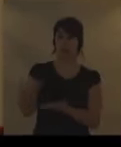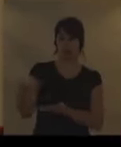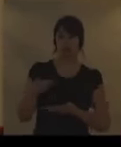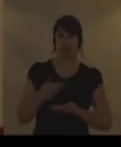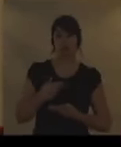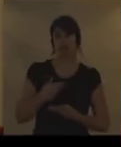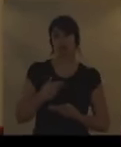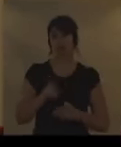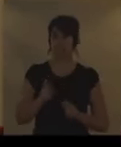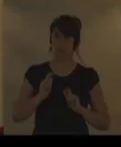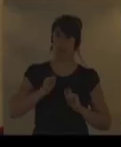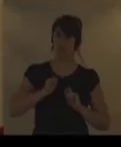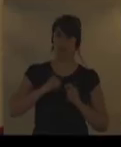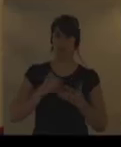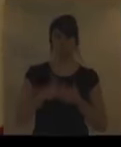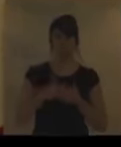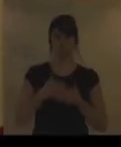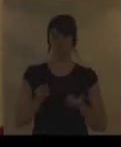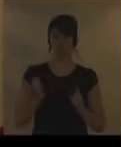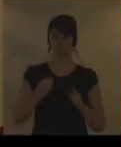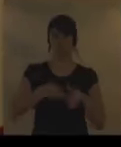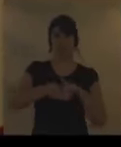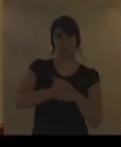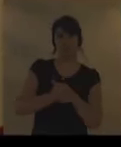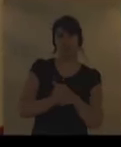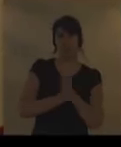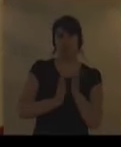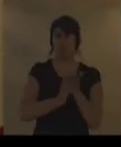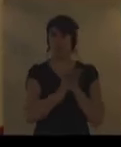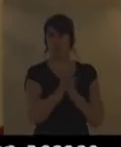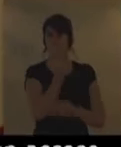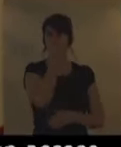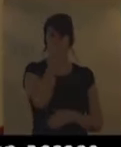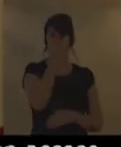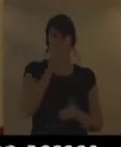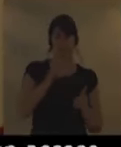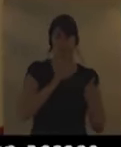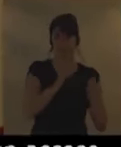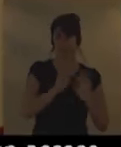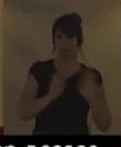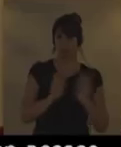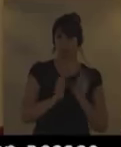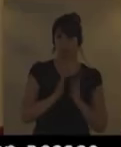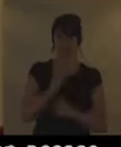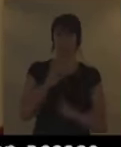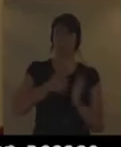which goes from oral language to sign language.